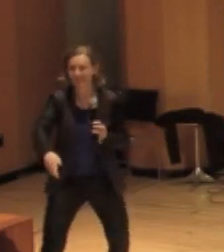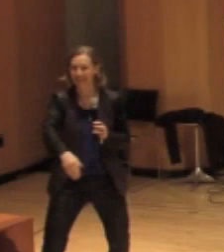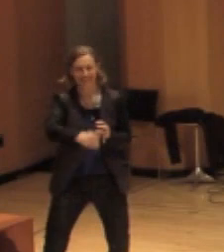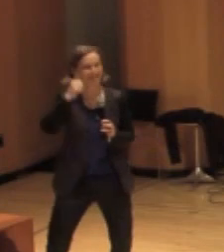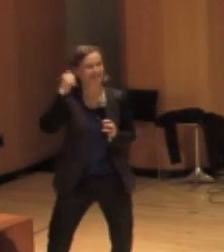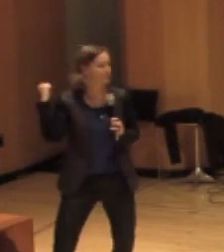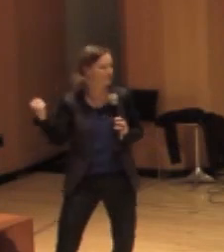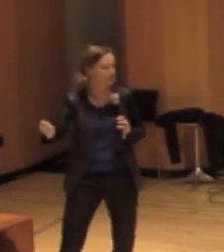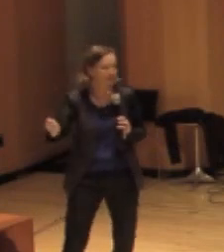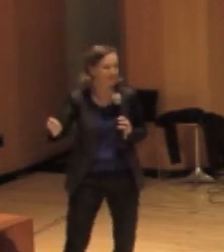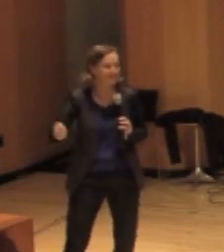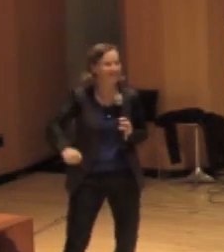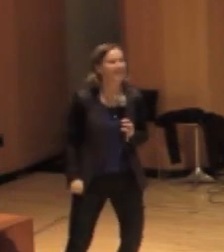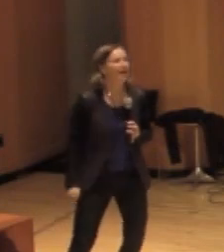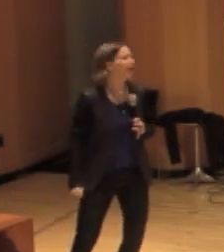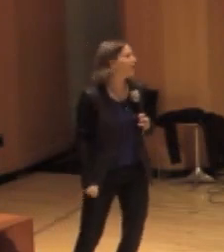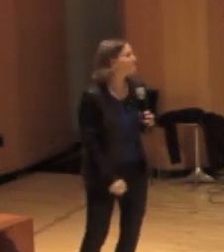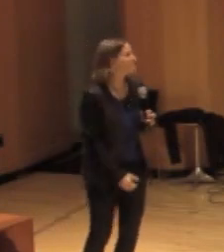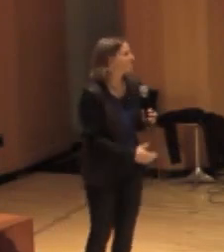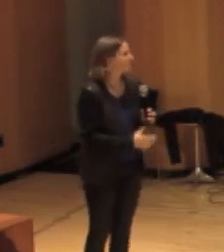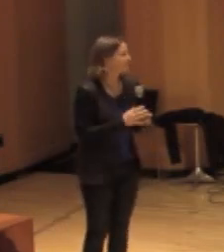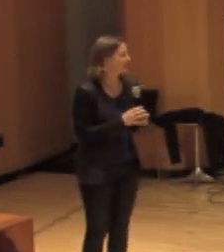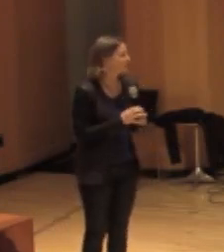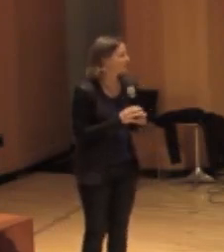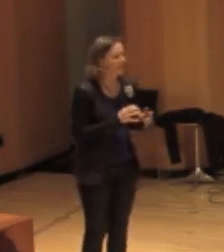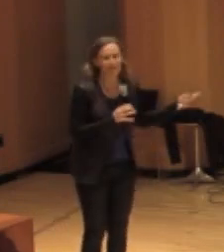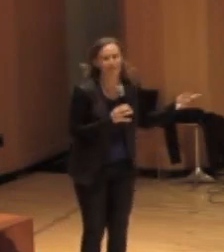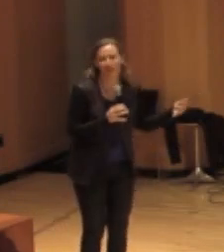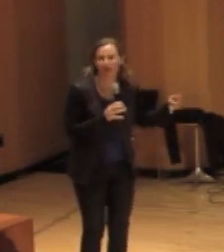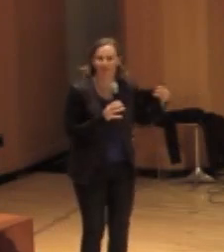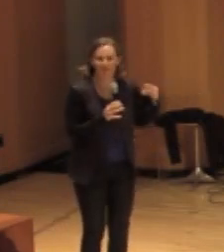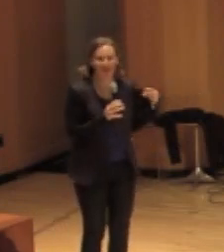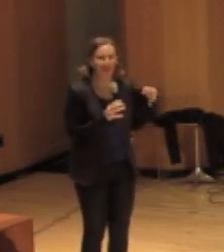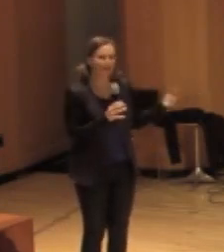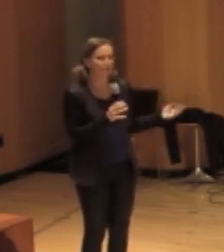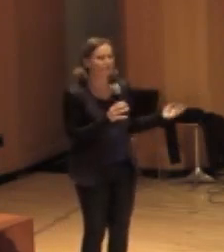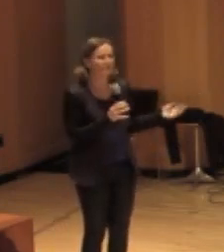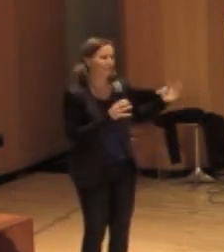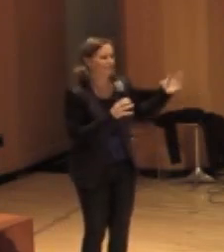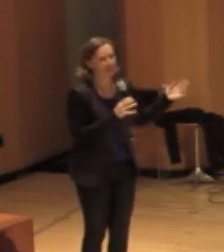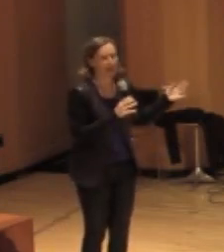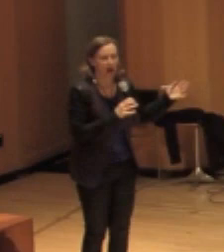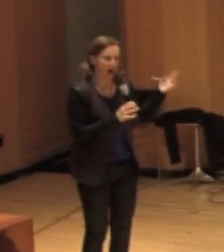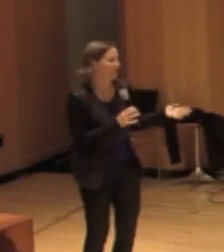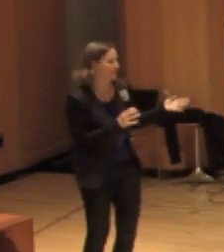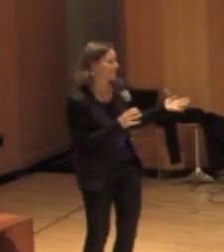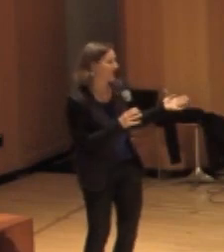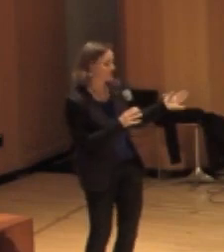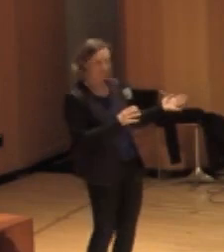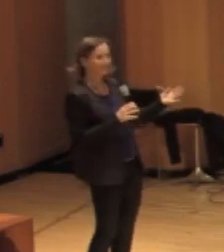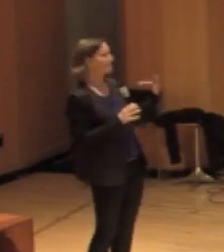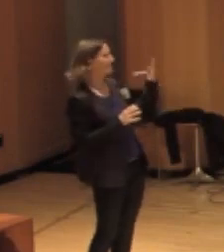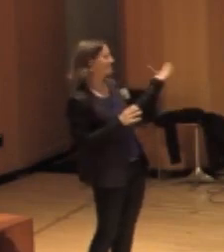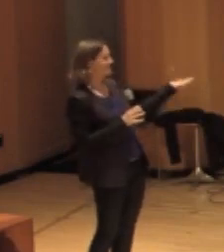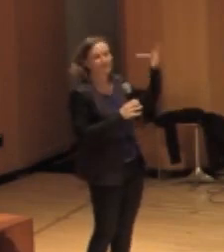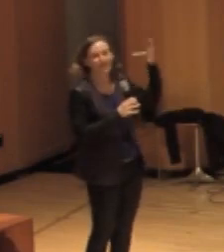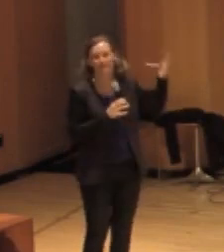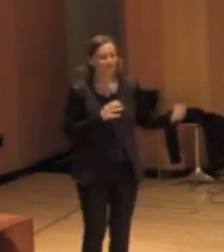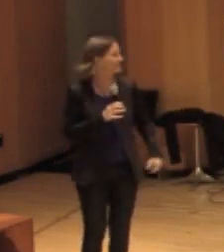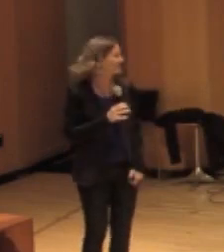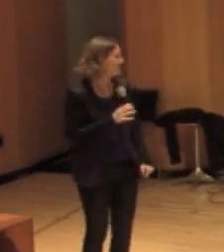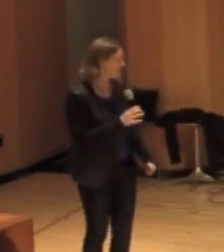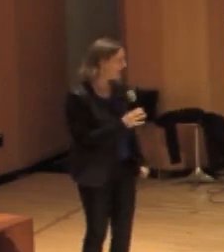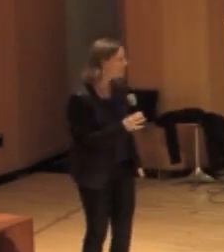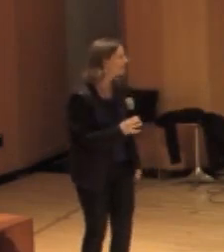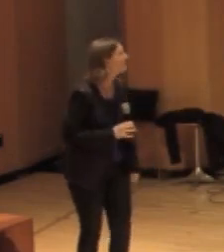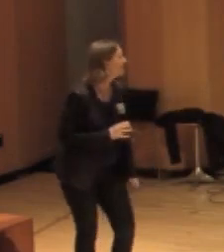consulate thank you Norwegian consulate um we were there one day and we and I was like I'm doing this she's like I want to do that too and we yeah